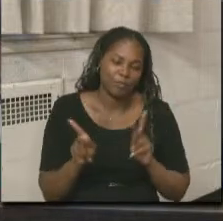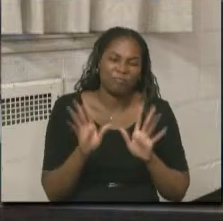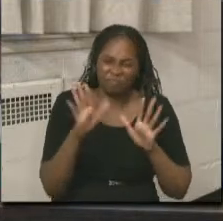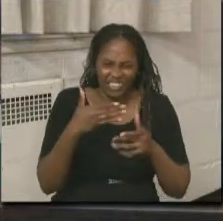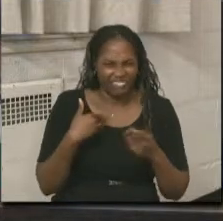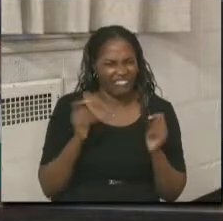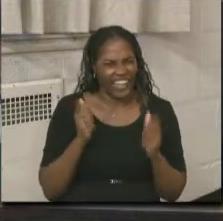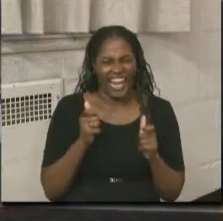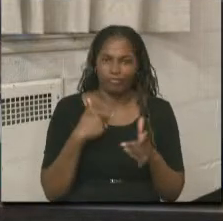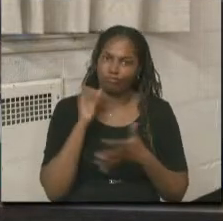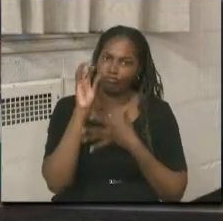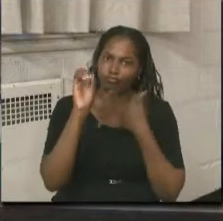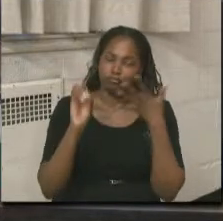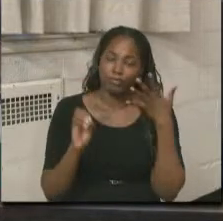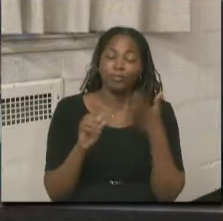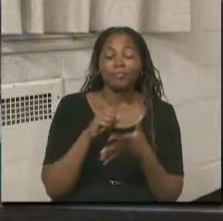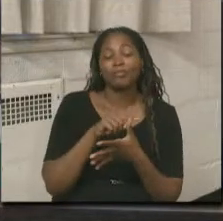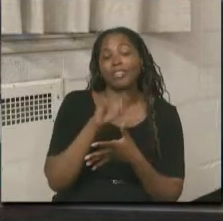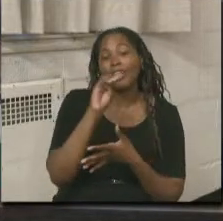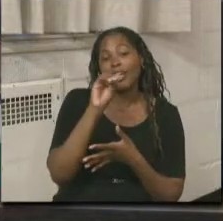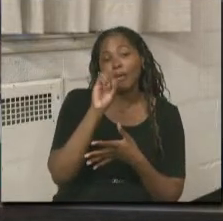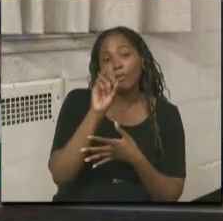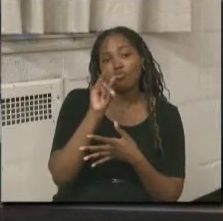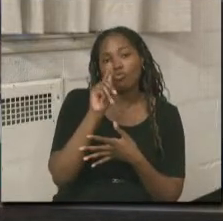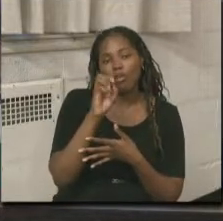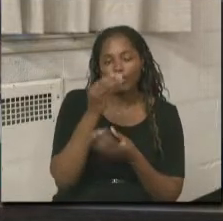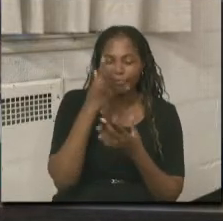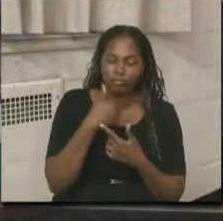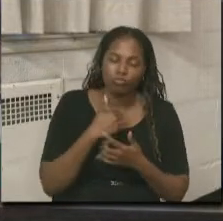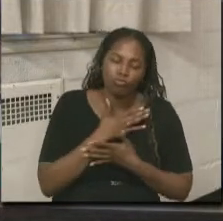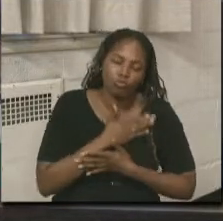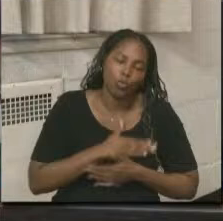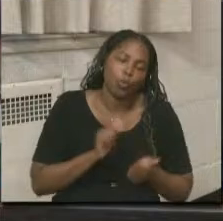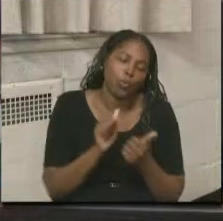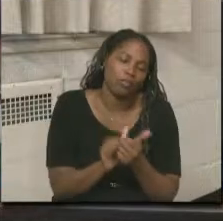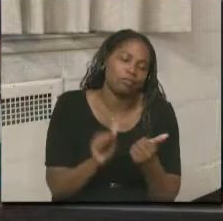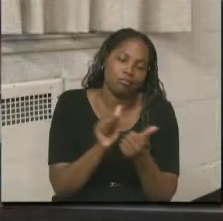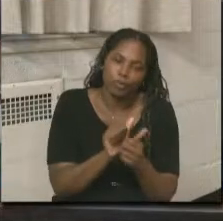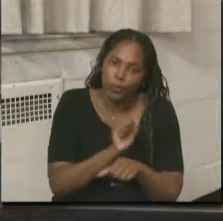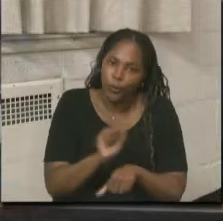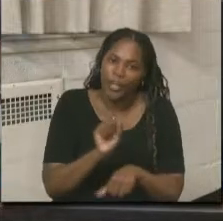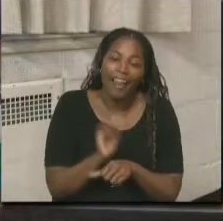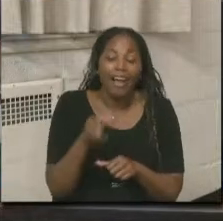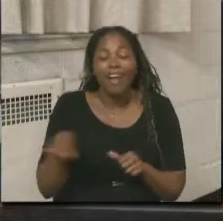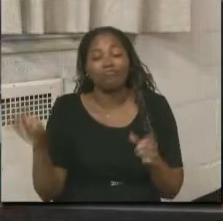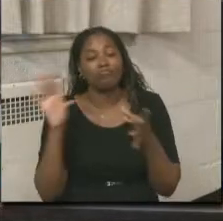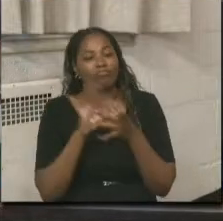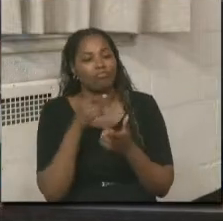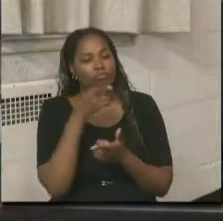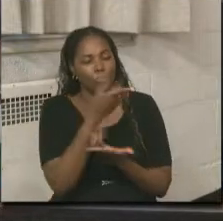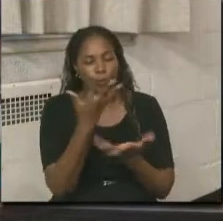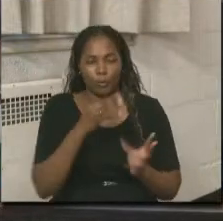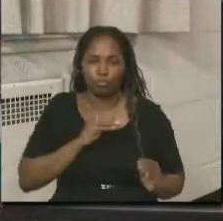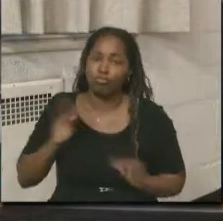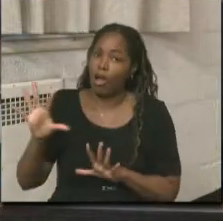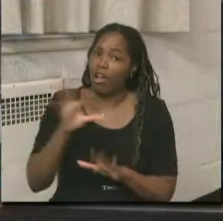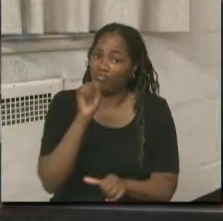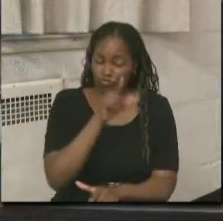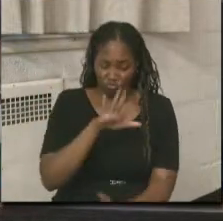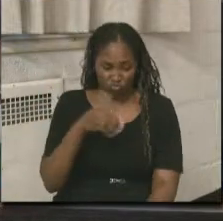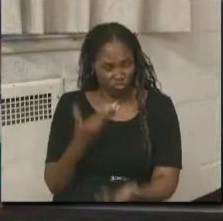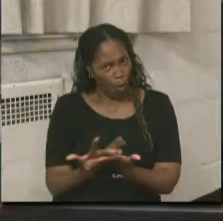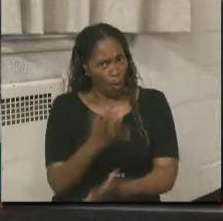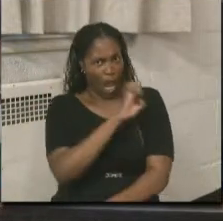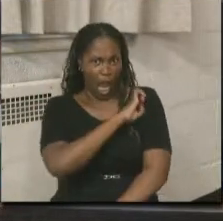and go quick. Ms. Rao, I have enjoyed working with you. I truly have. Like everyone has said, you're just a bright light. You came in with the energy. And